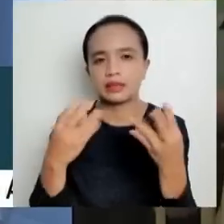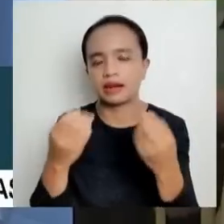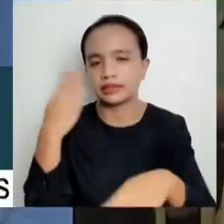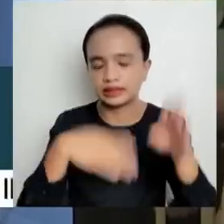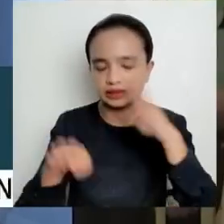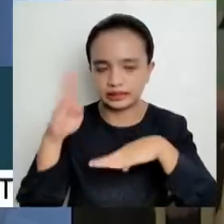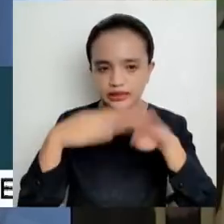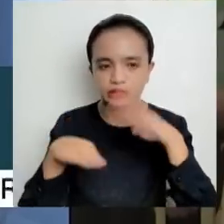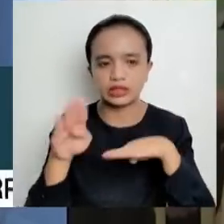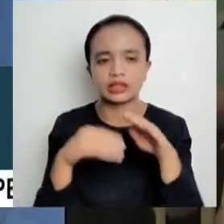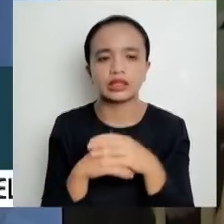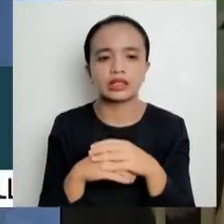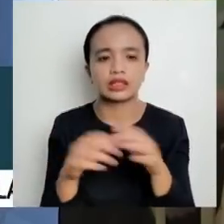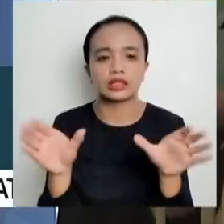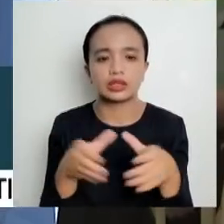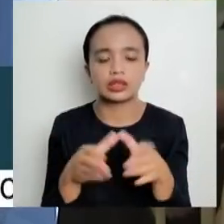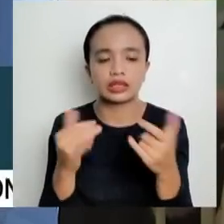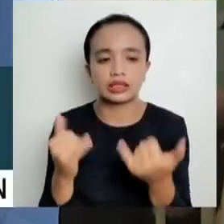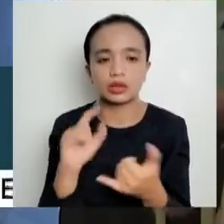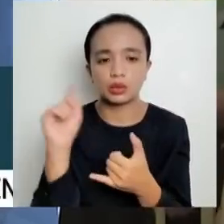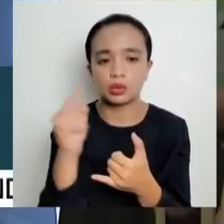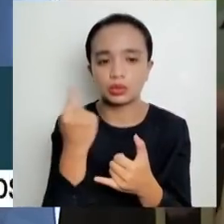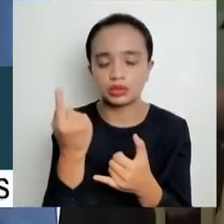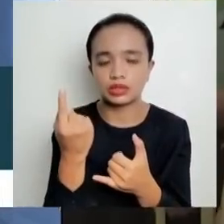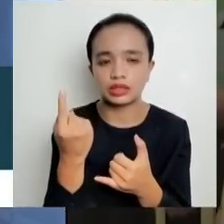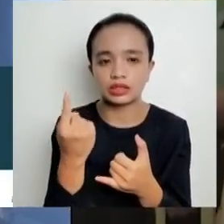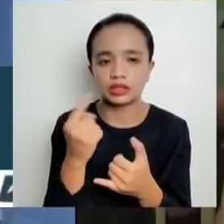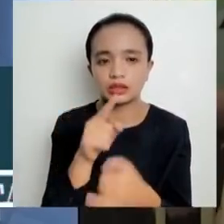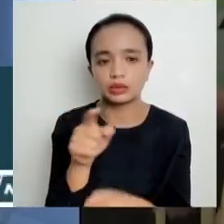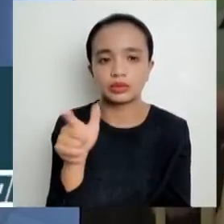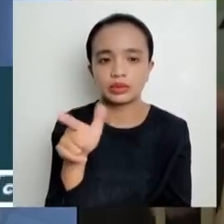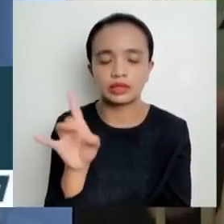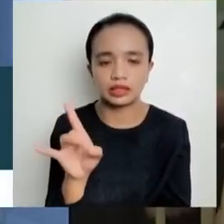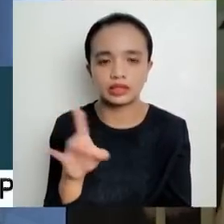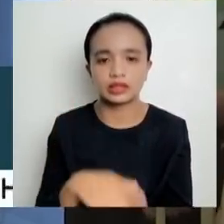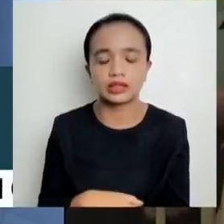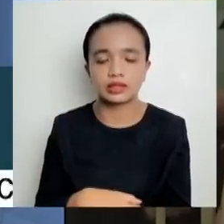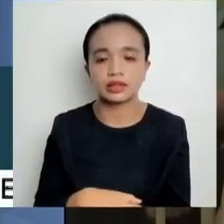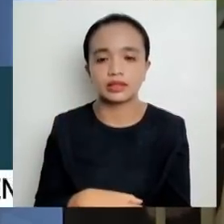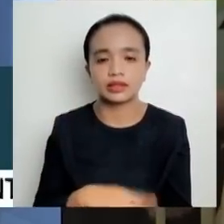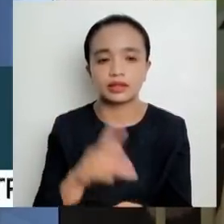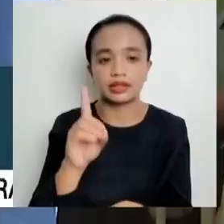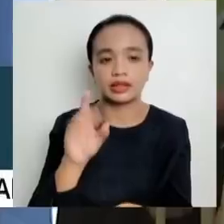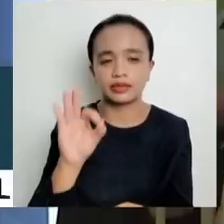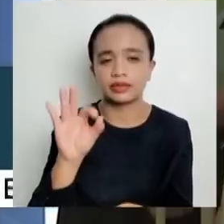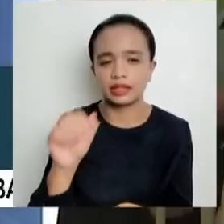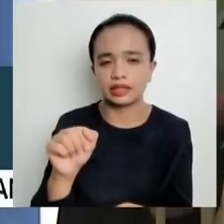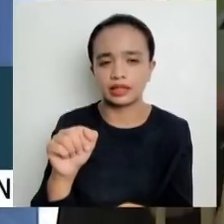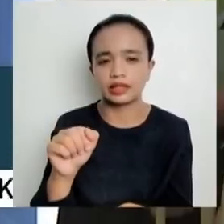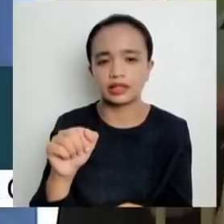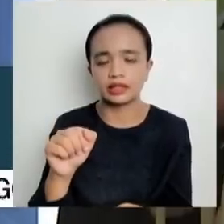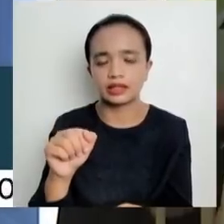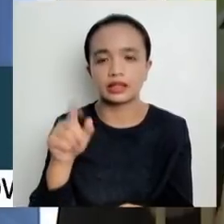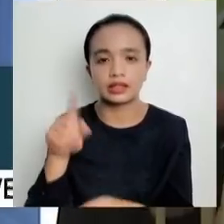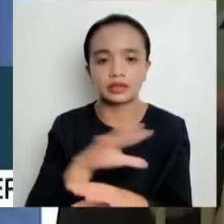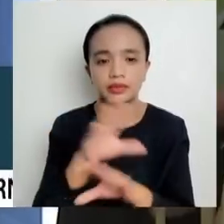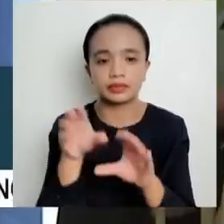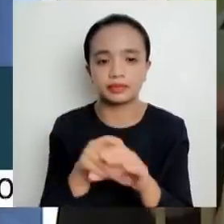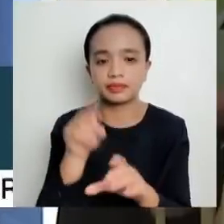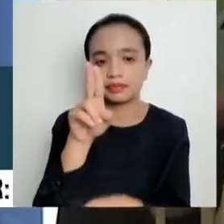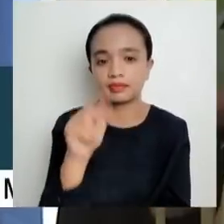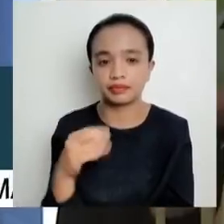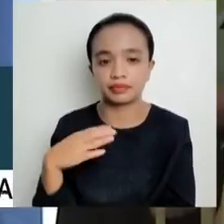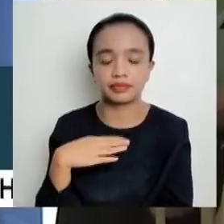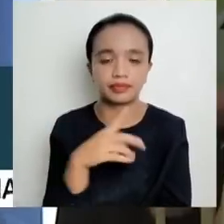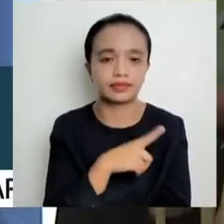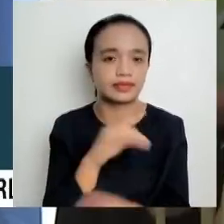peacekeeping forces now only stand at 28. The Foreign Affairs Department says being part of the UN Council is